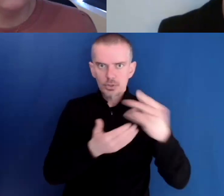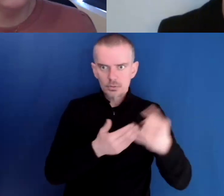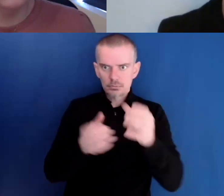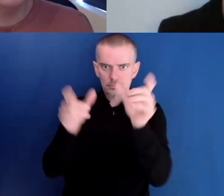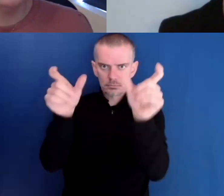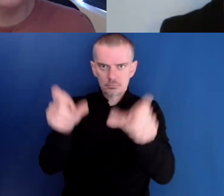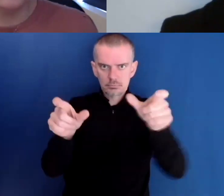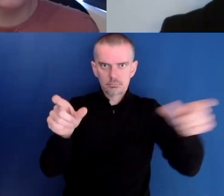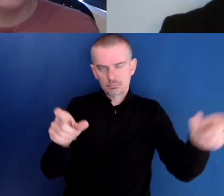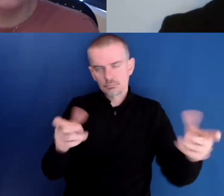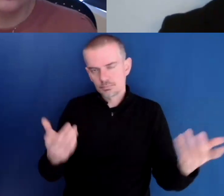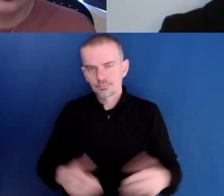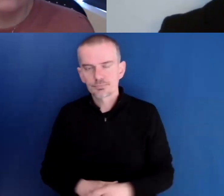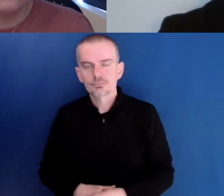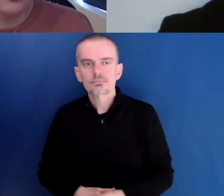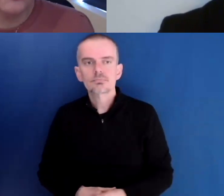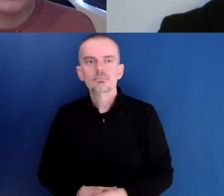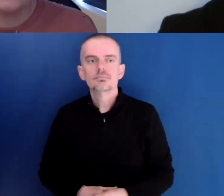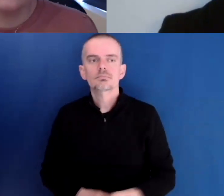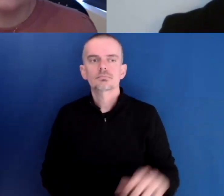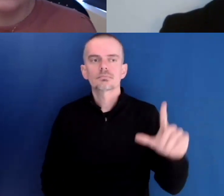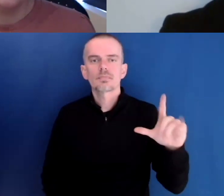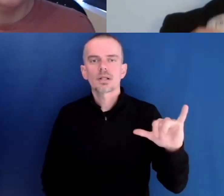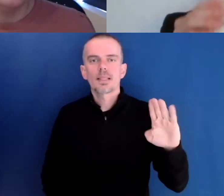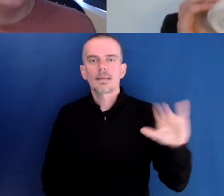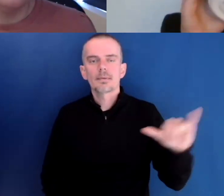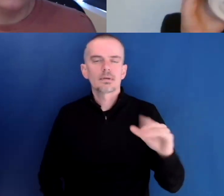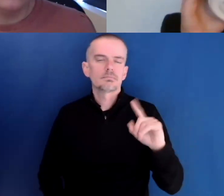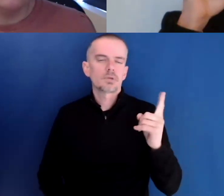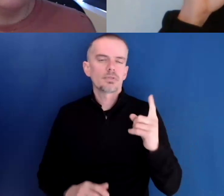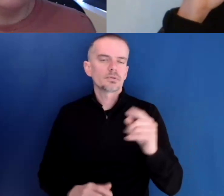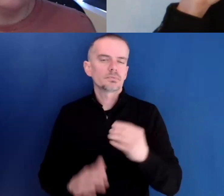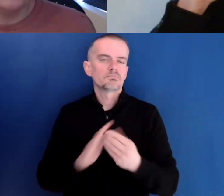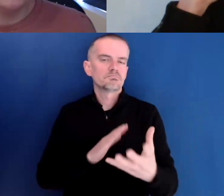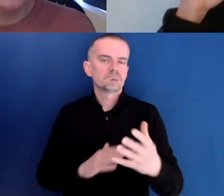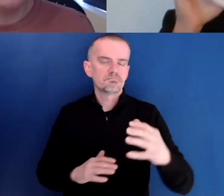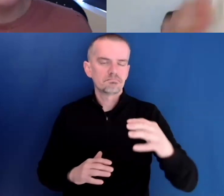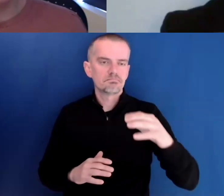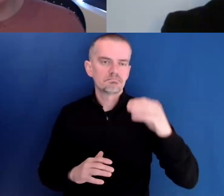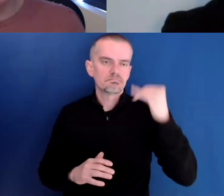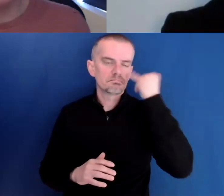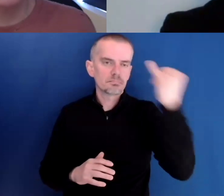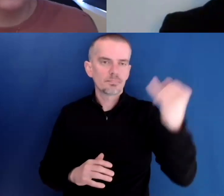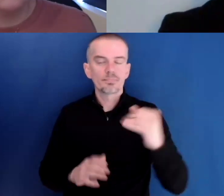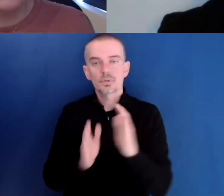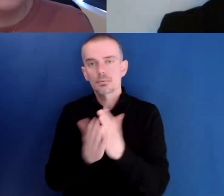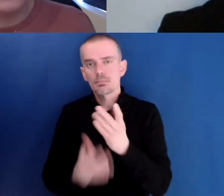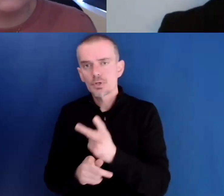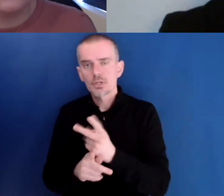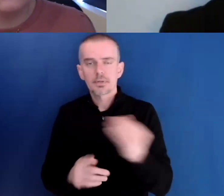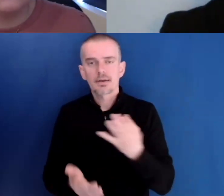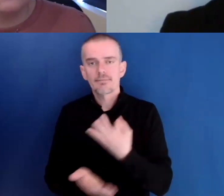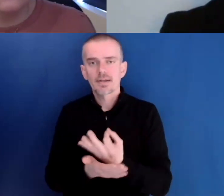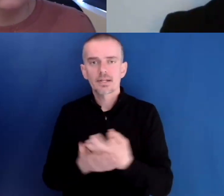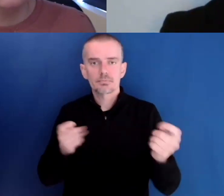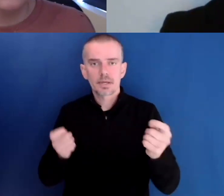And another tip, just from an administrative perspective, if the bookkeeping and financial management